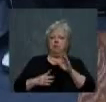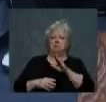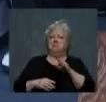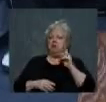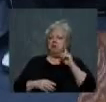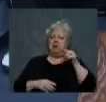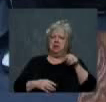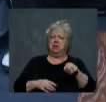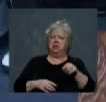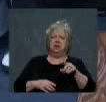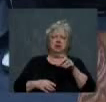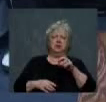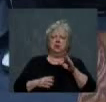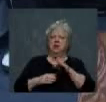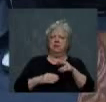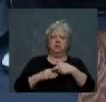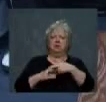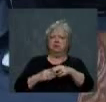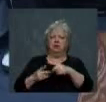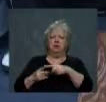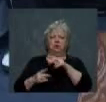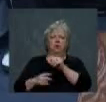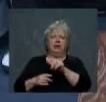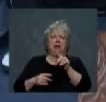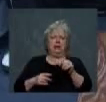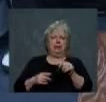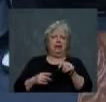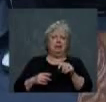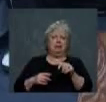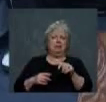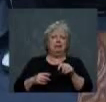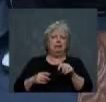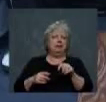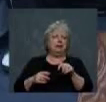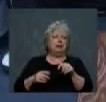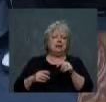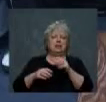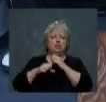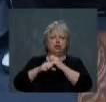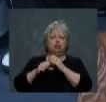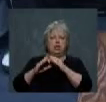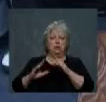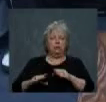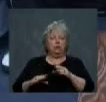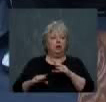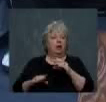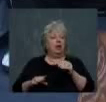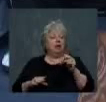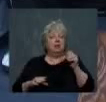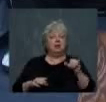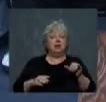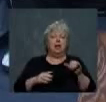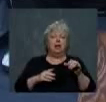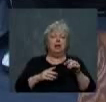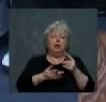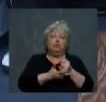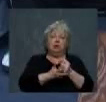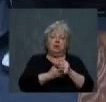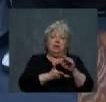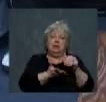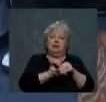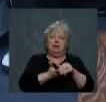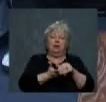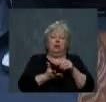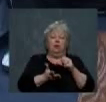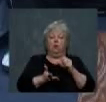Truth and Transitions Homeless Shelter. And neither the director of the VA Day Treatment Center in Little Rock nor his staff has